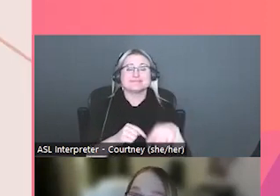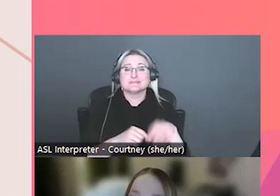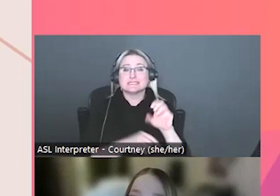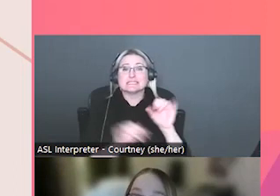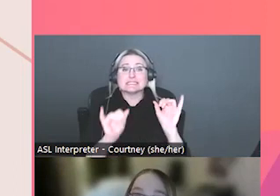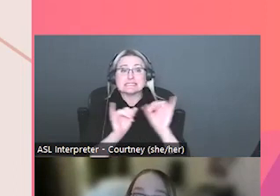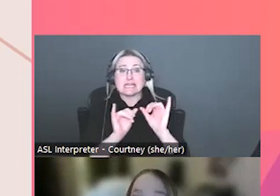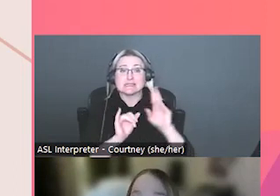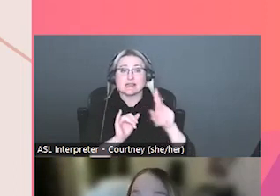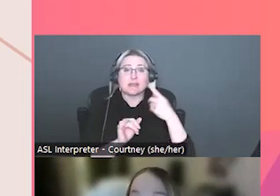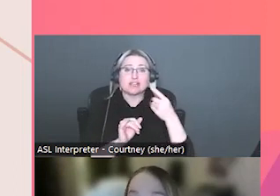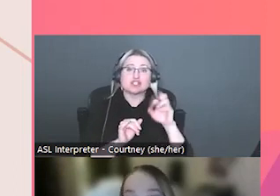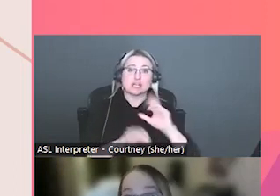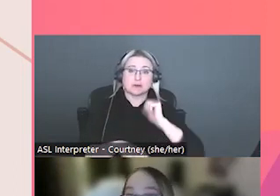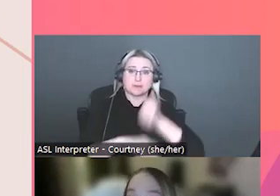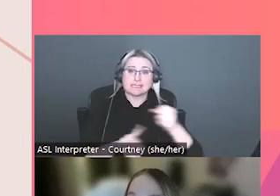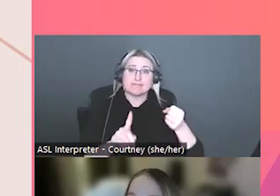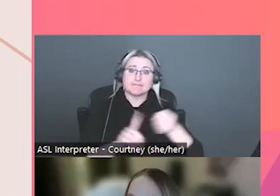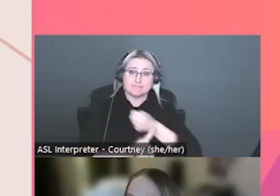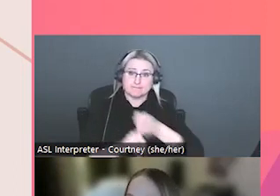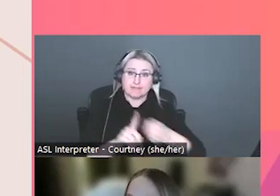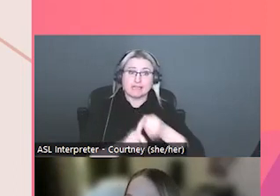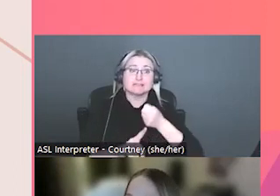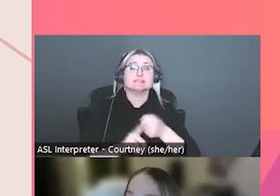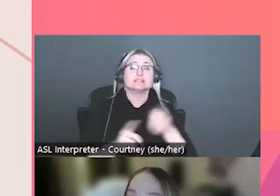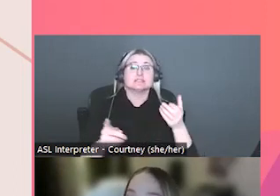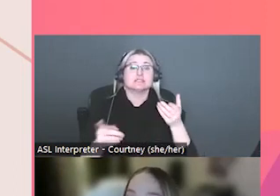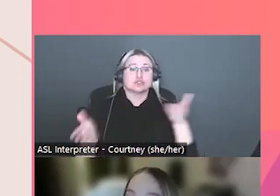violence services, identifying and dismantling weight-based discrimination.